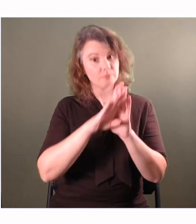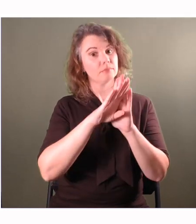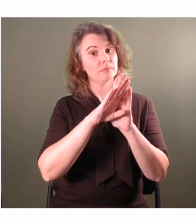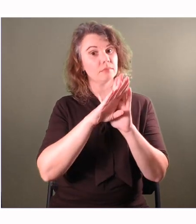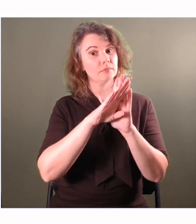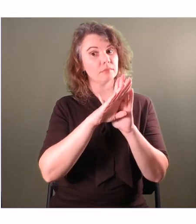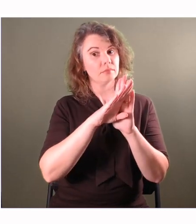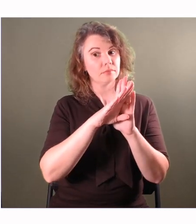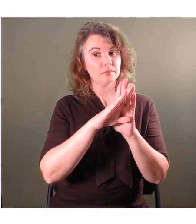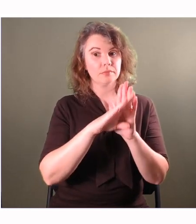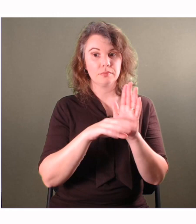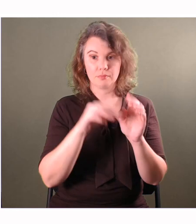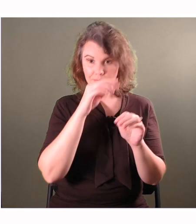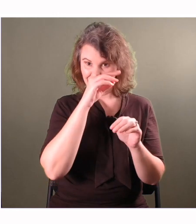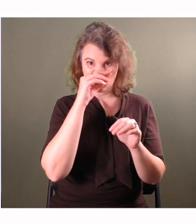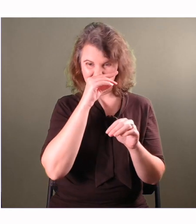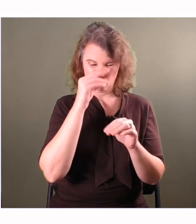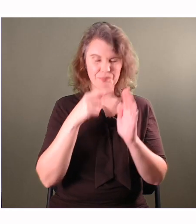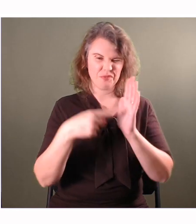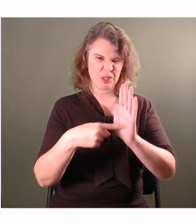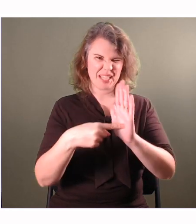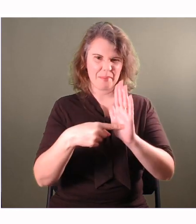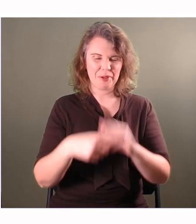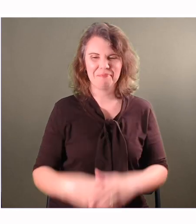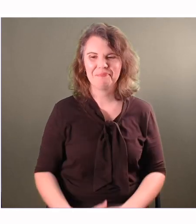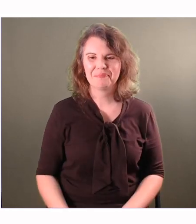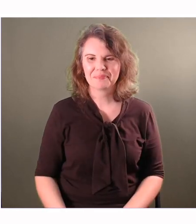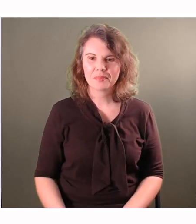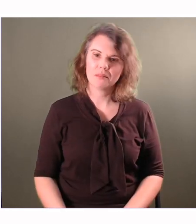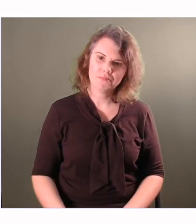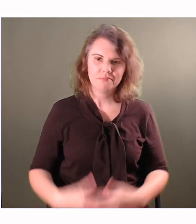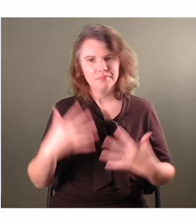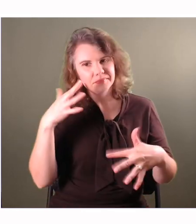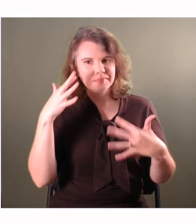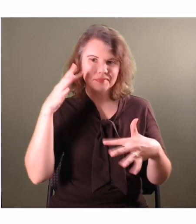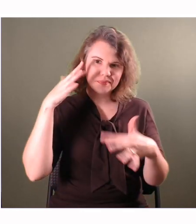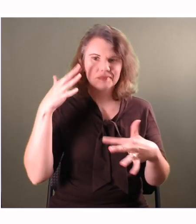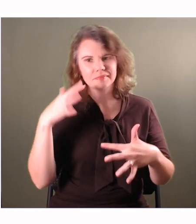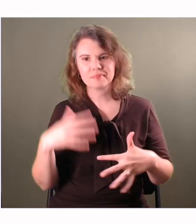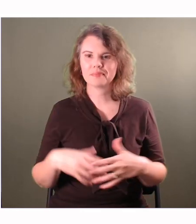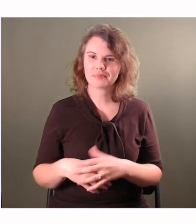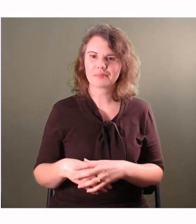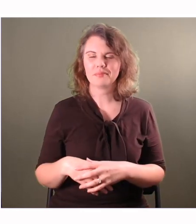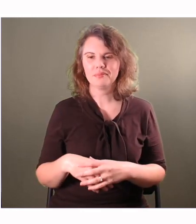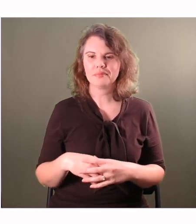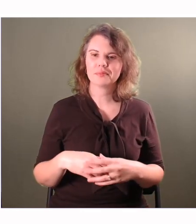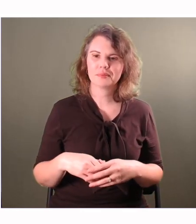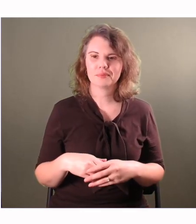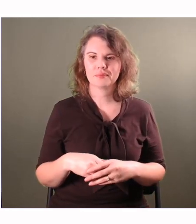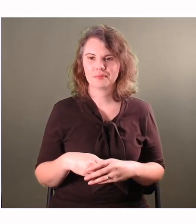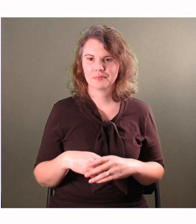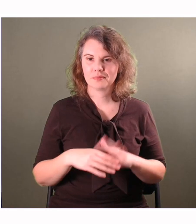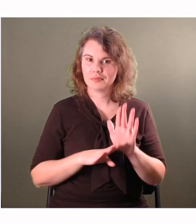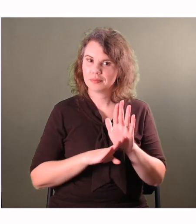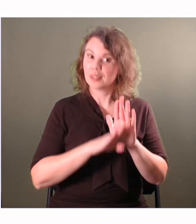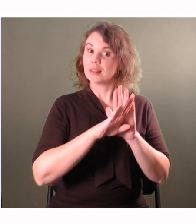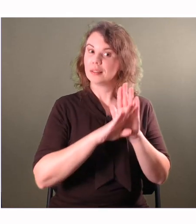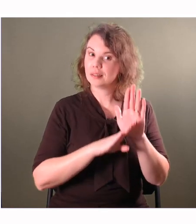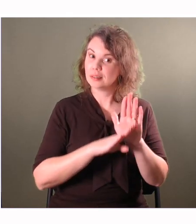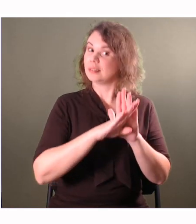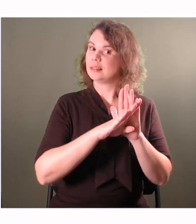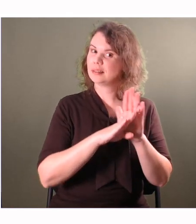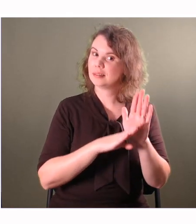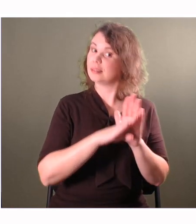rising tone in the sequence, like hes, fes, may, wait, I can't even read it. Hes, feng, neg, kem,